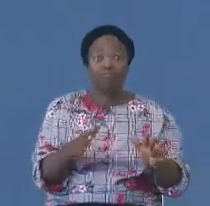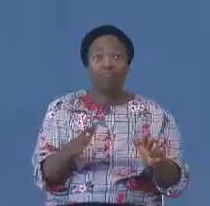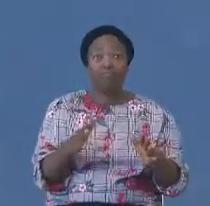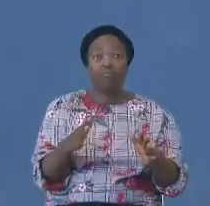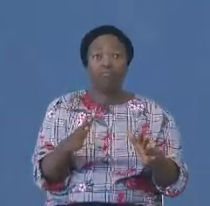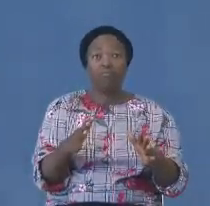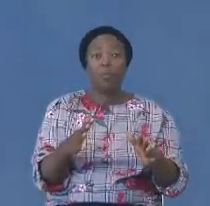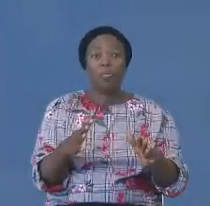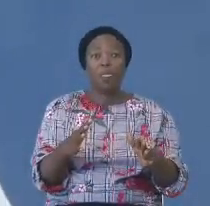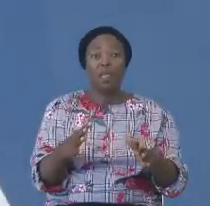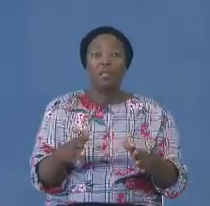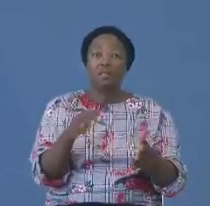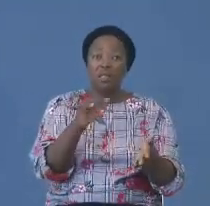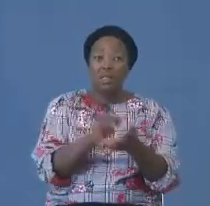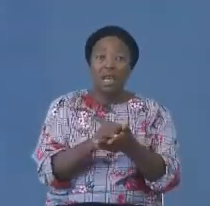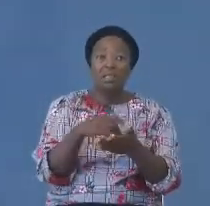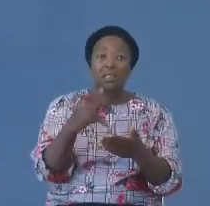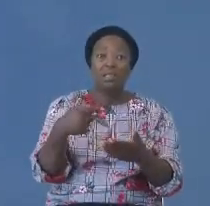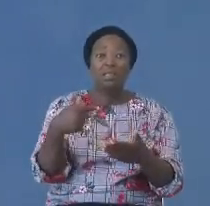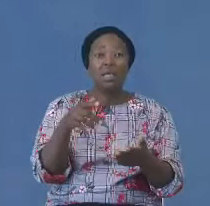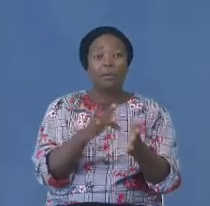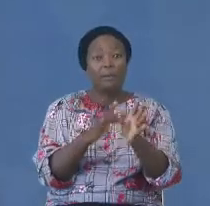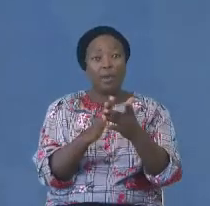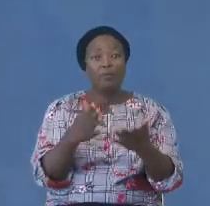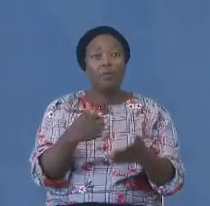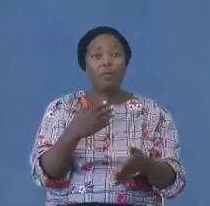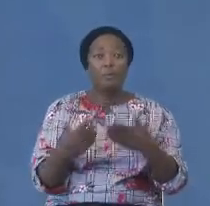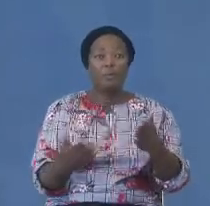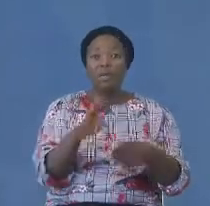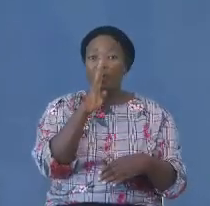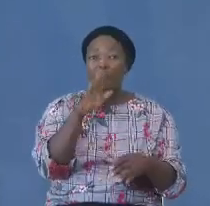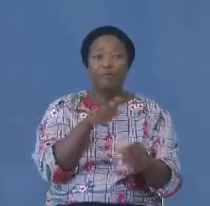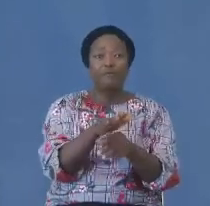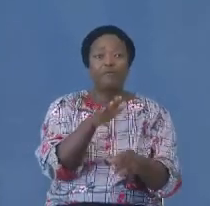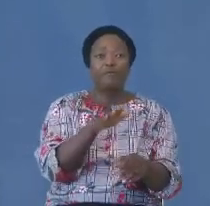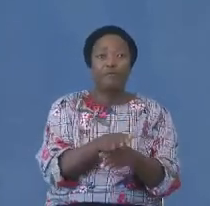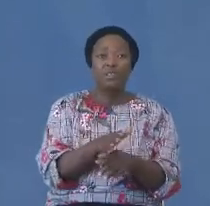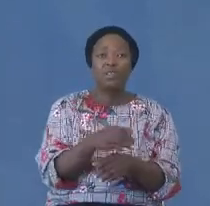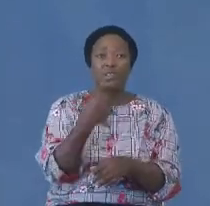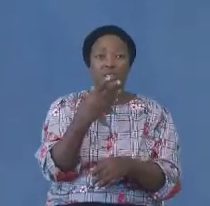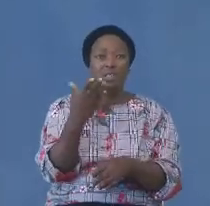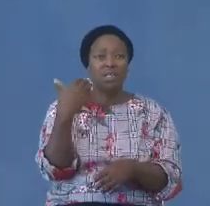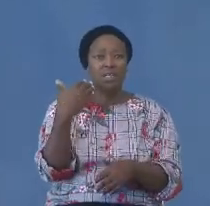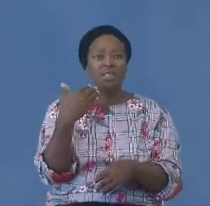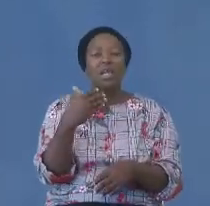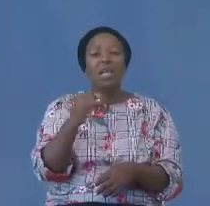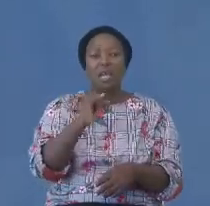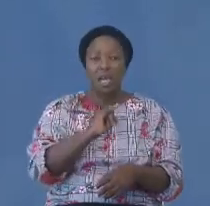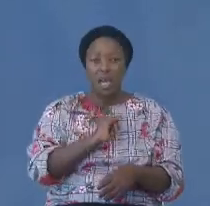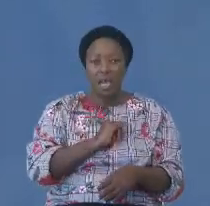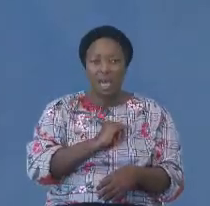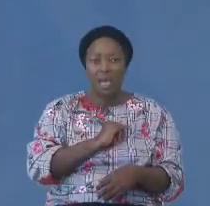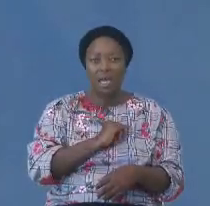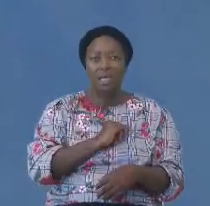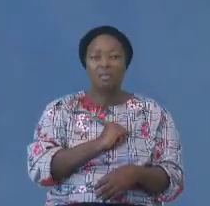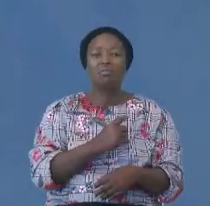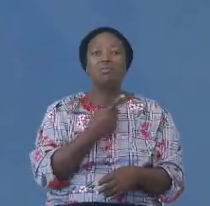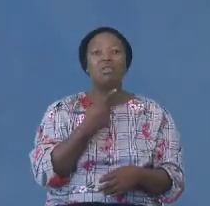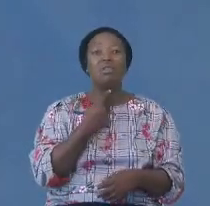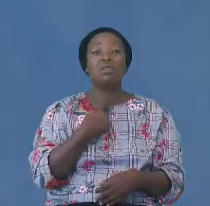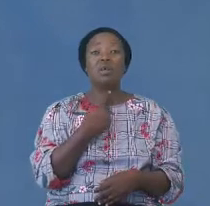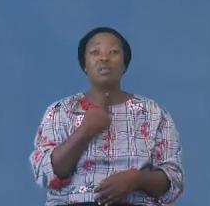all things were now accomplished, that the scripture may be